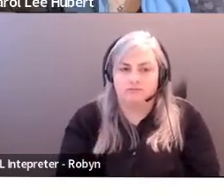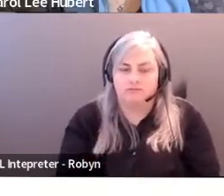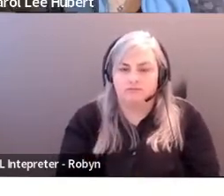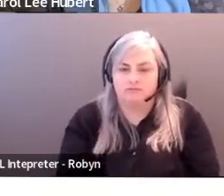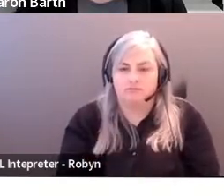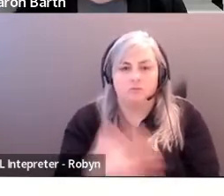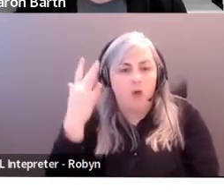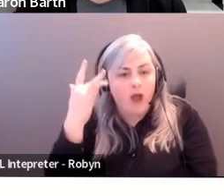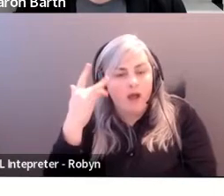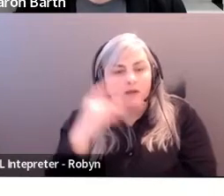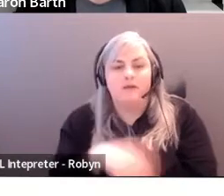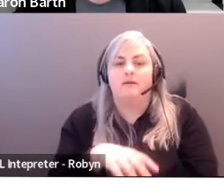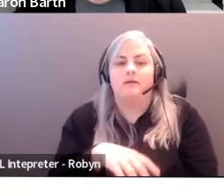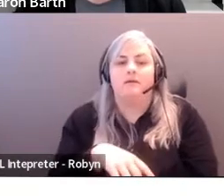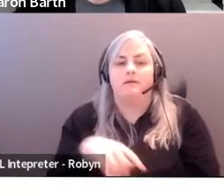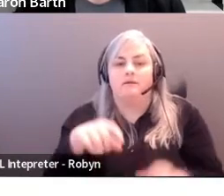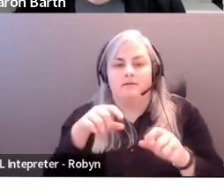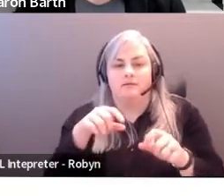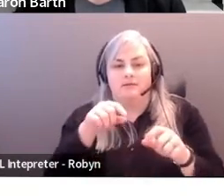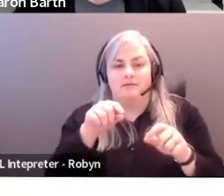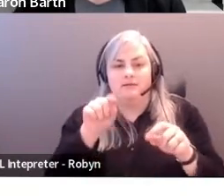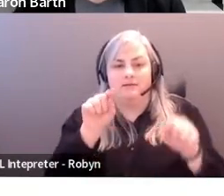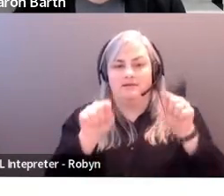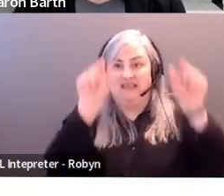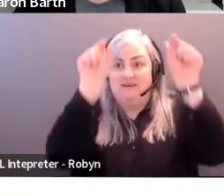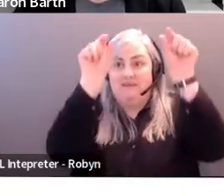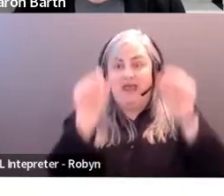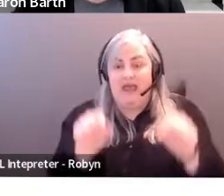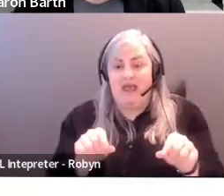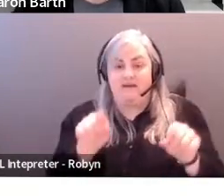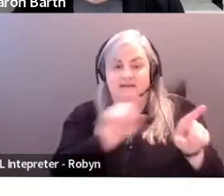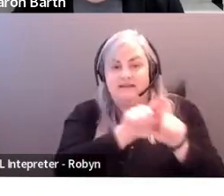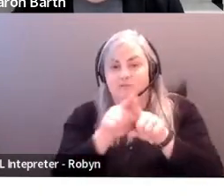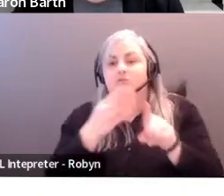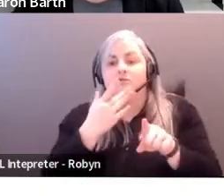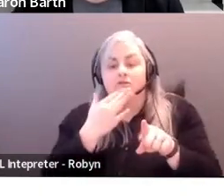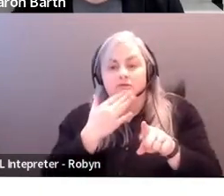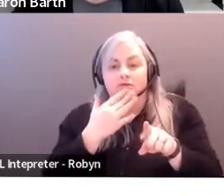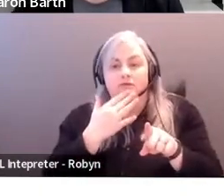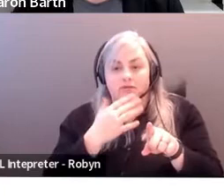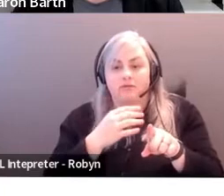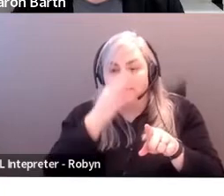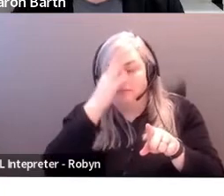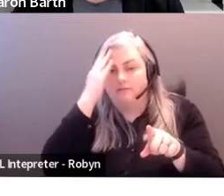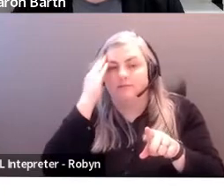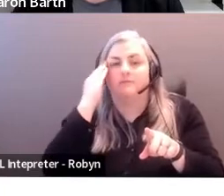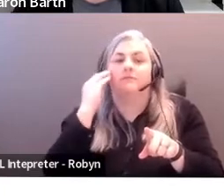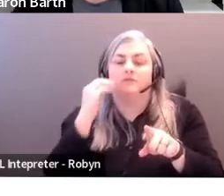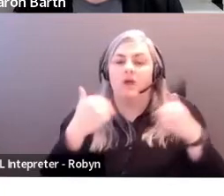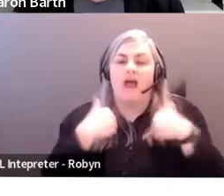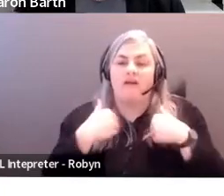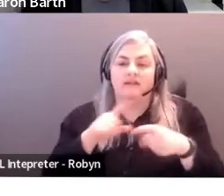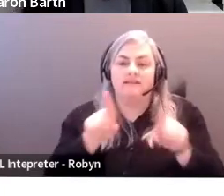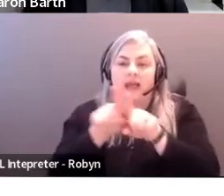Okay, because these two bands are the same color and they swipe out the same amount of area on the